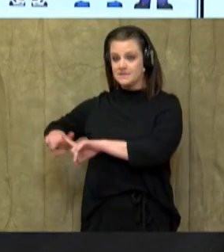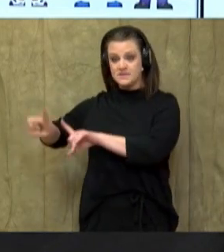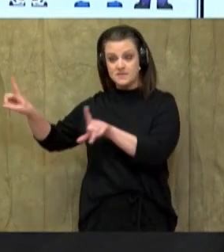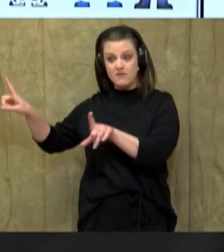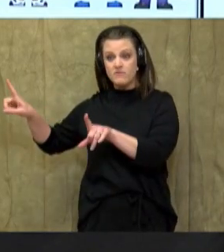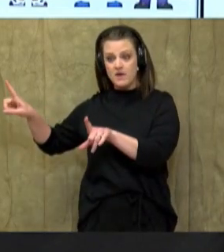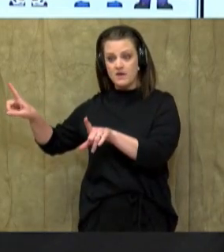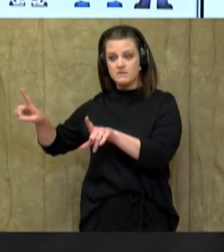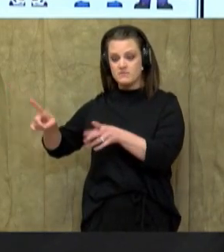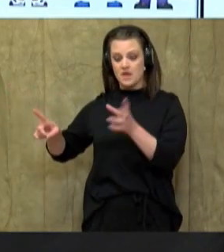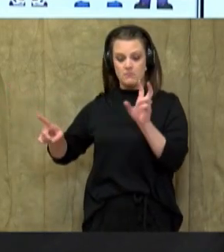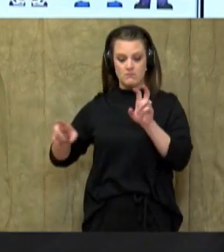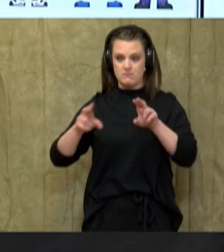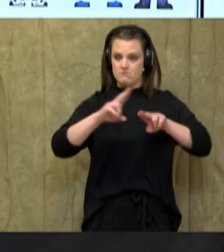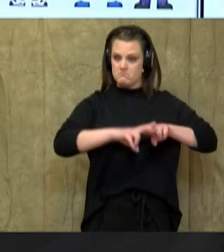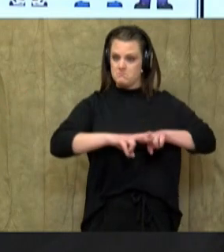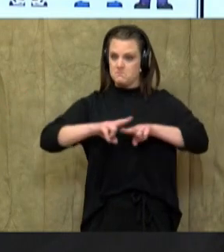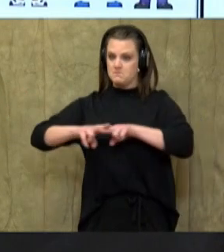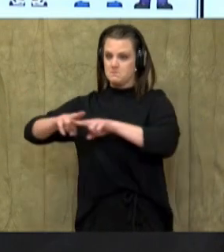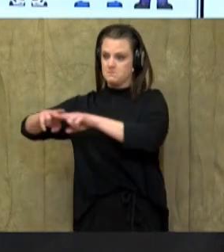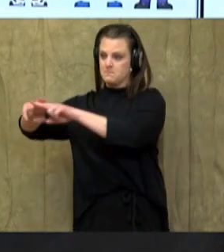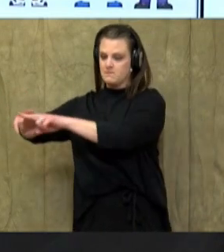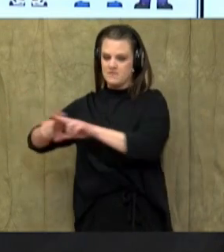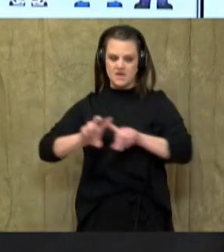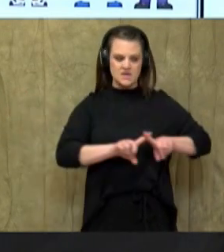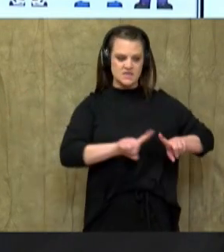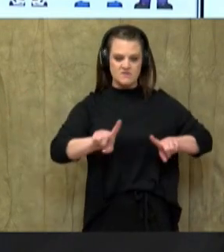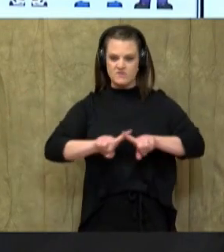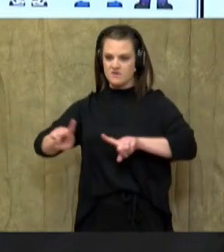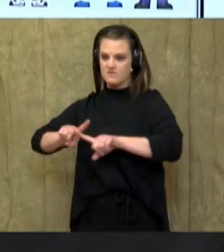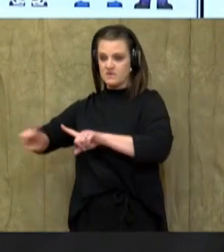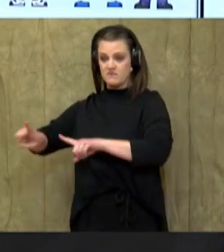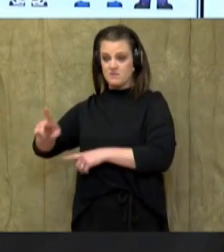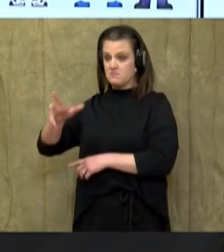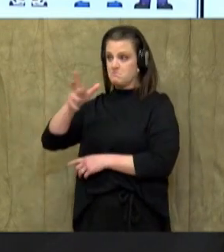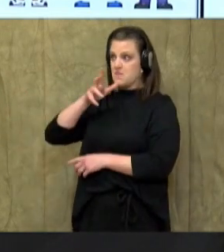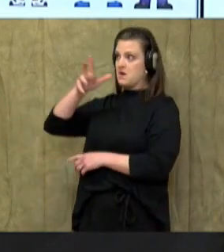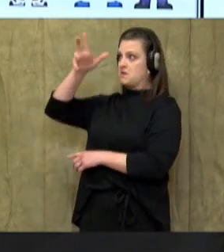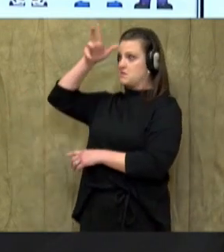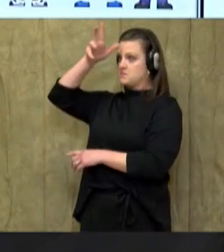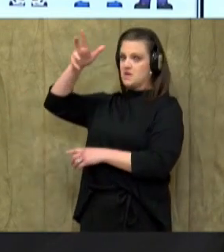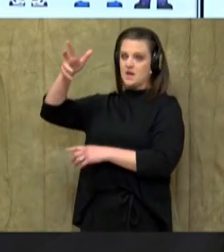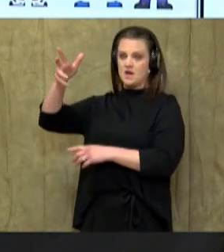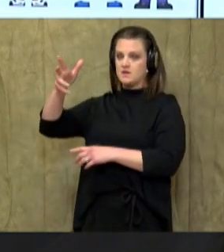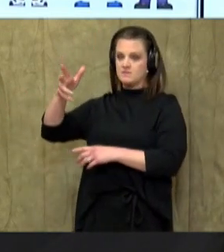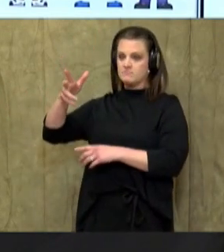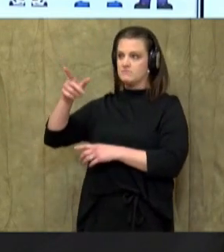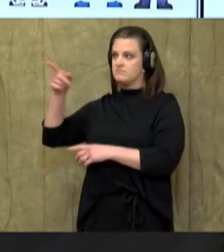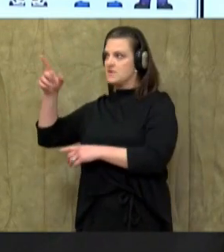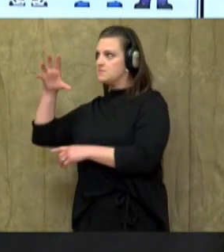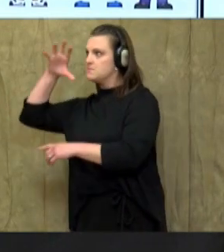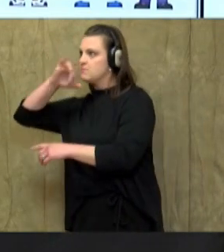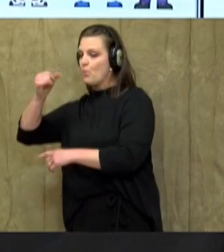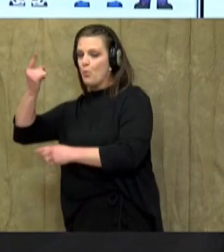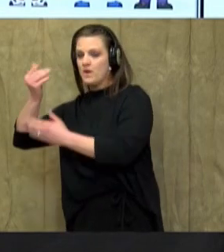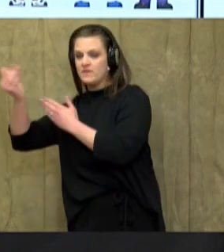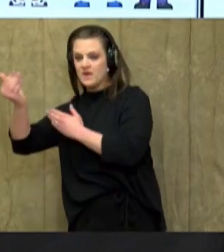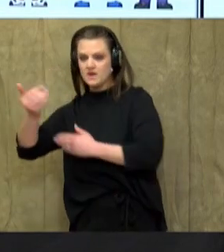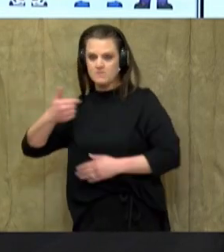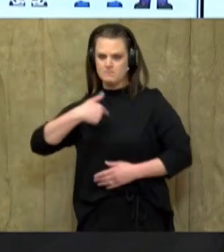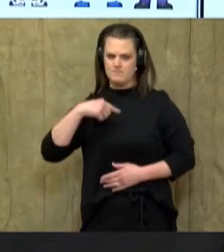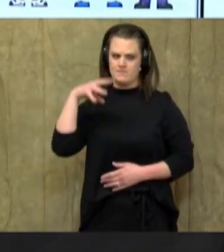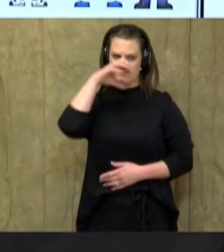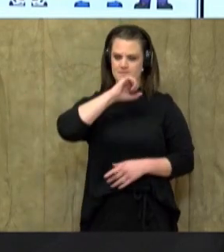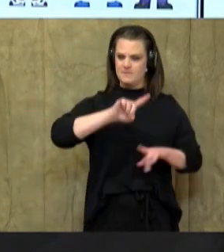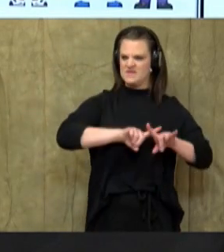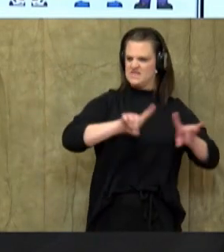the person sitting next to you, in this case, maybe your family member, or when you do get to go back to your classroom, maybe